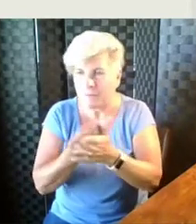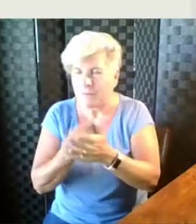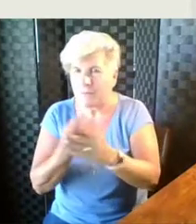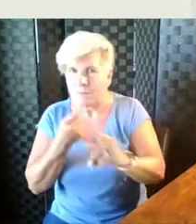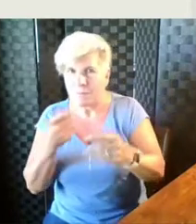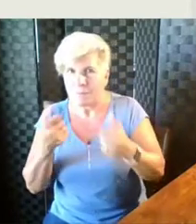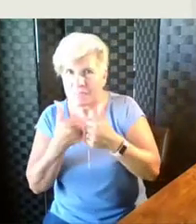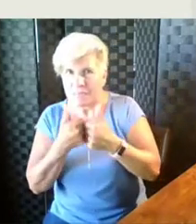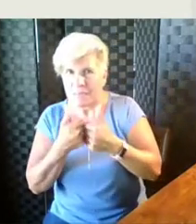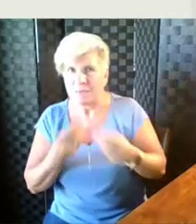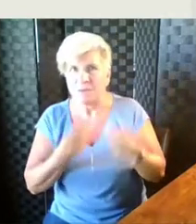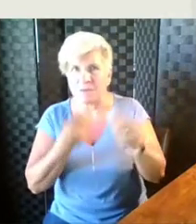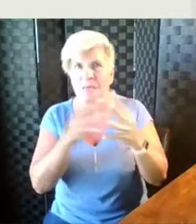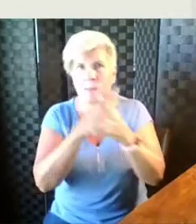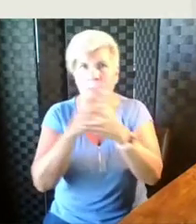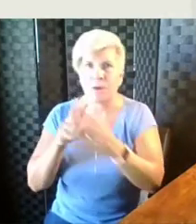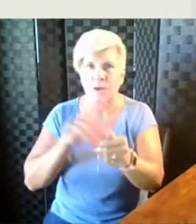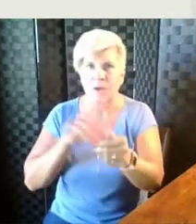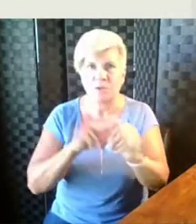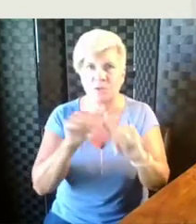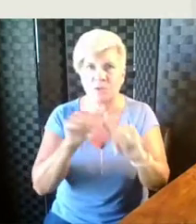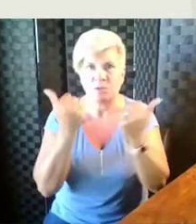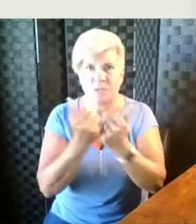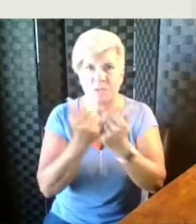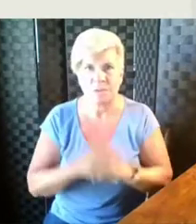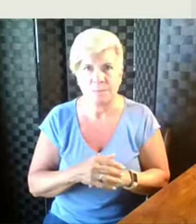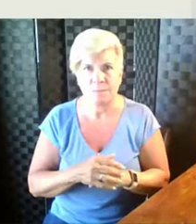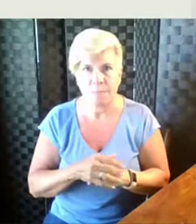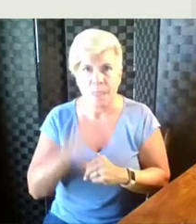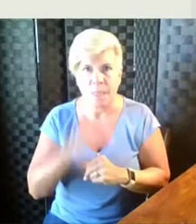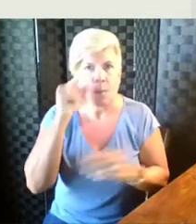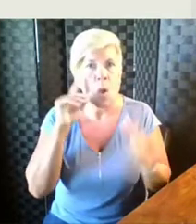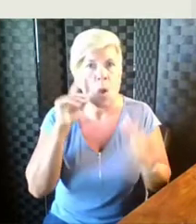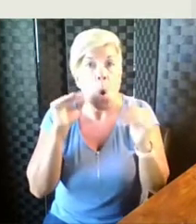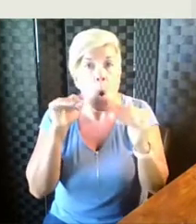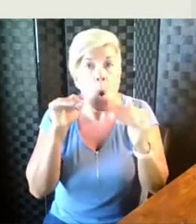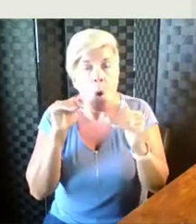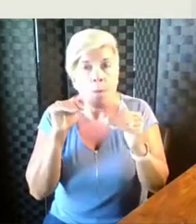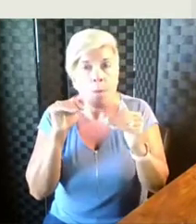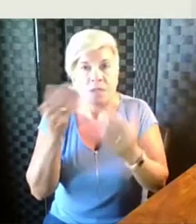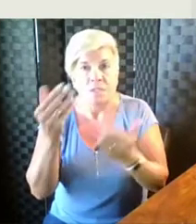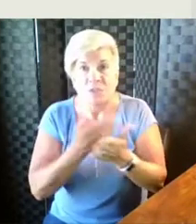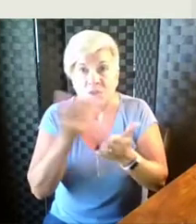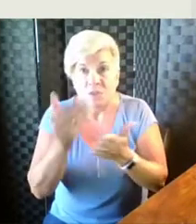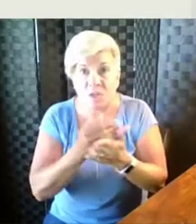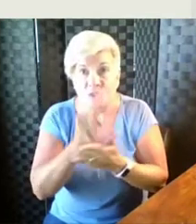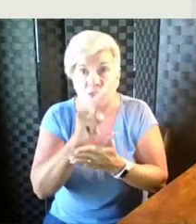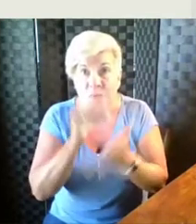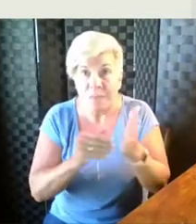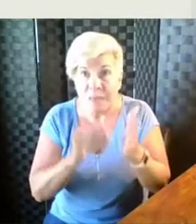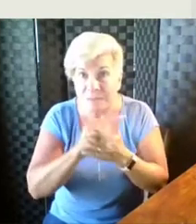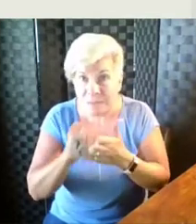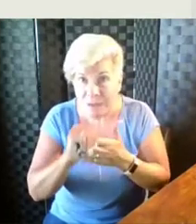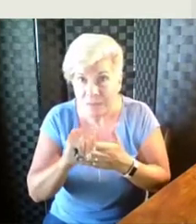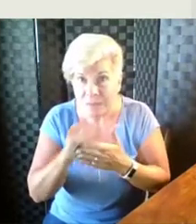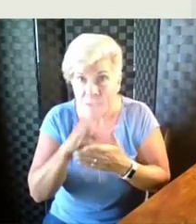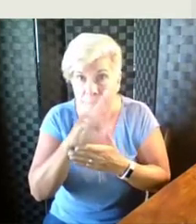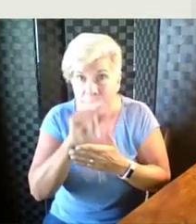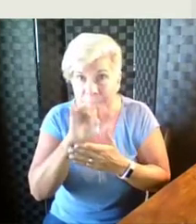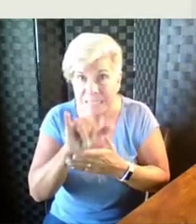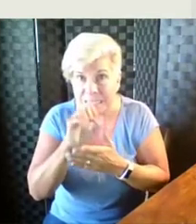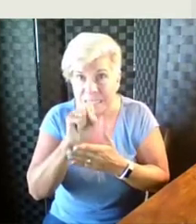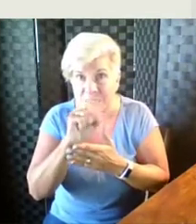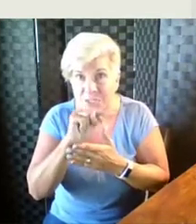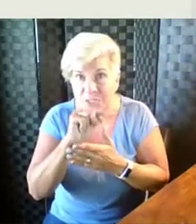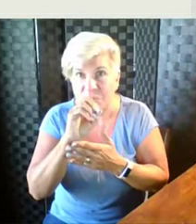the American Nurses Association. The boys hope to make as much as $2,000. Betsy